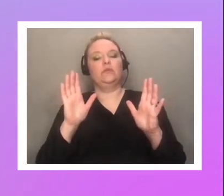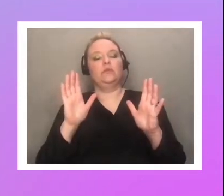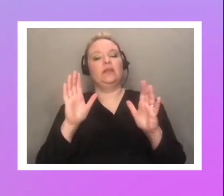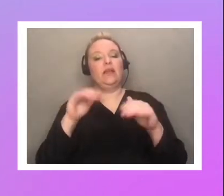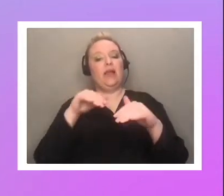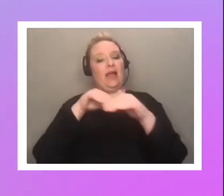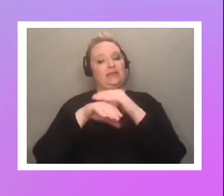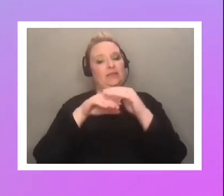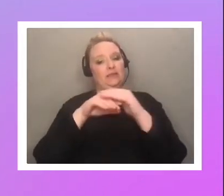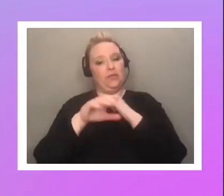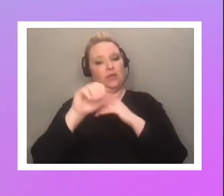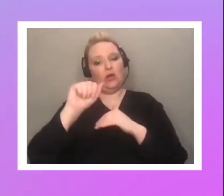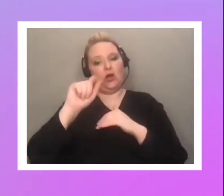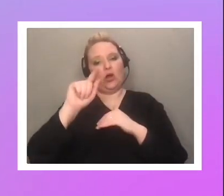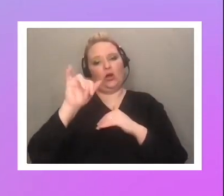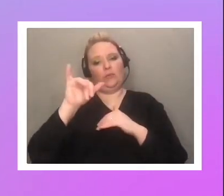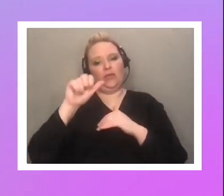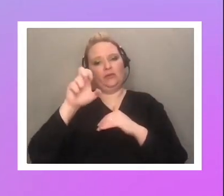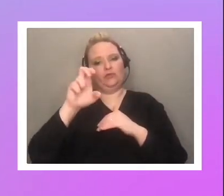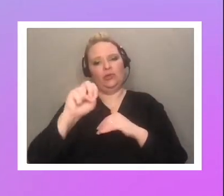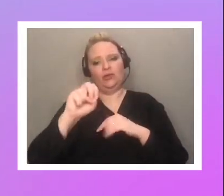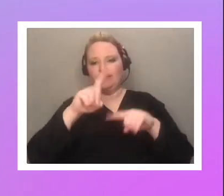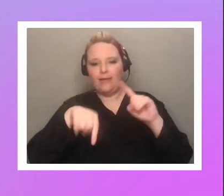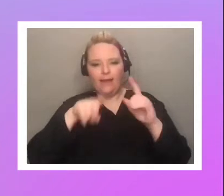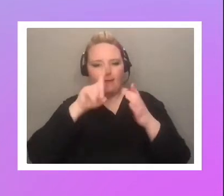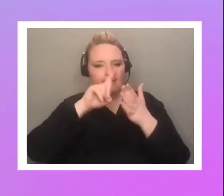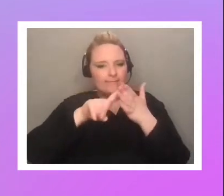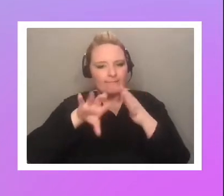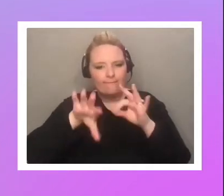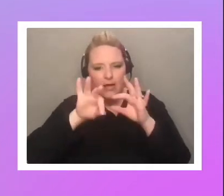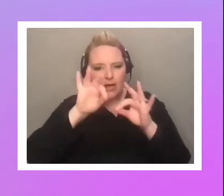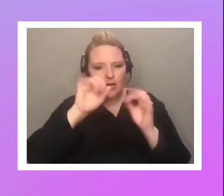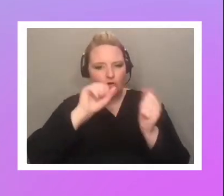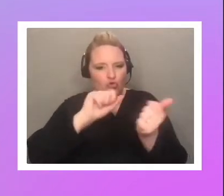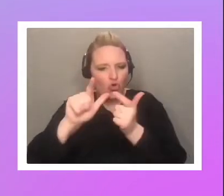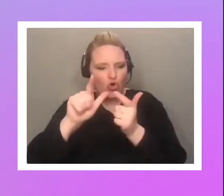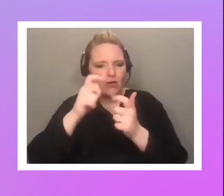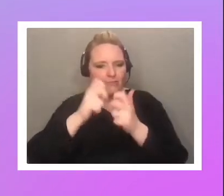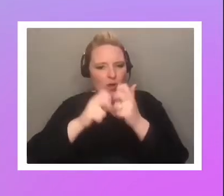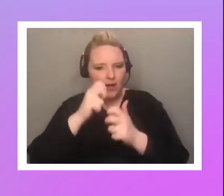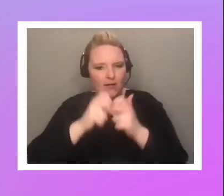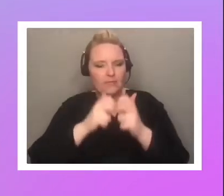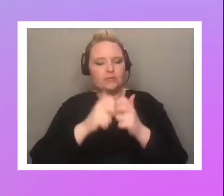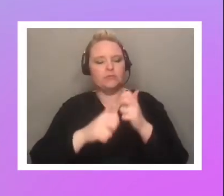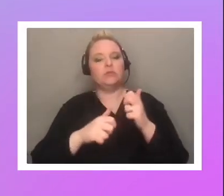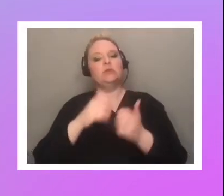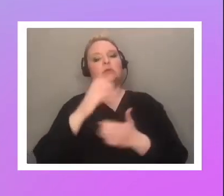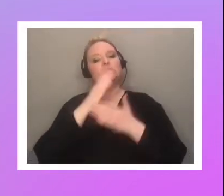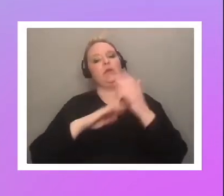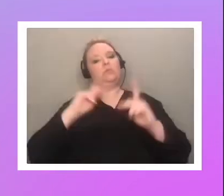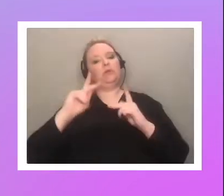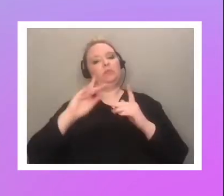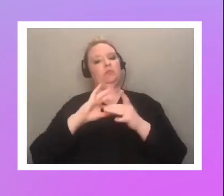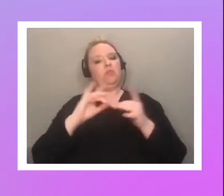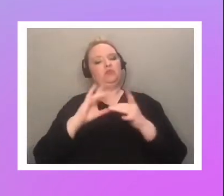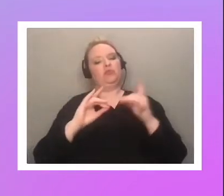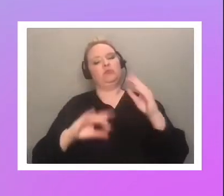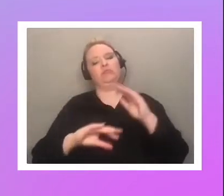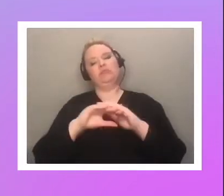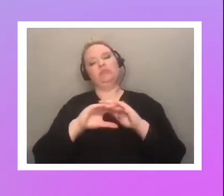accessibility automation can't find everything. And I know some people say up to